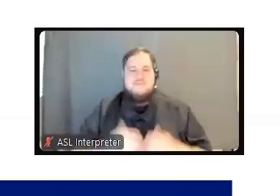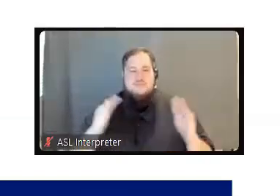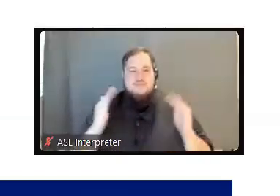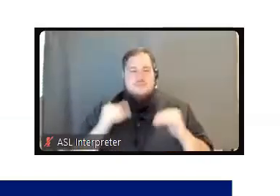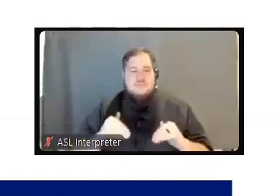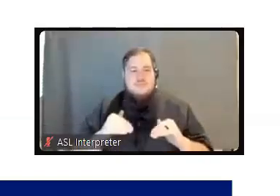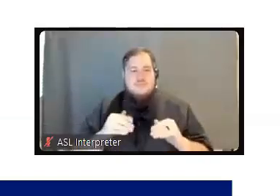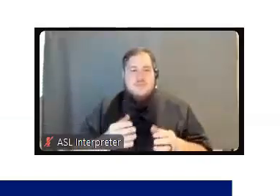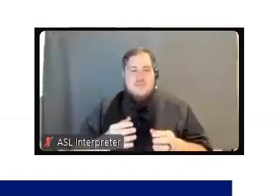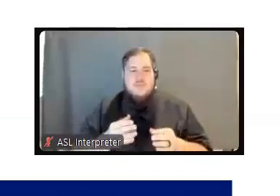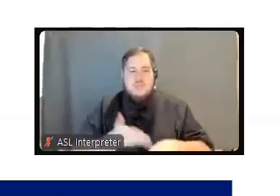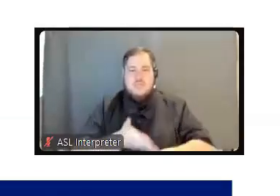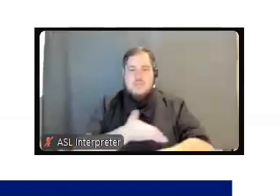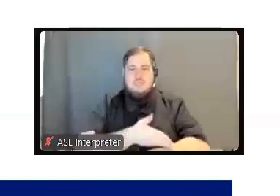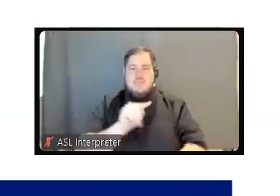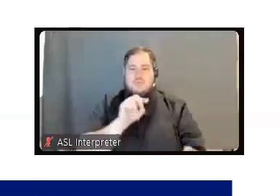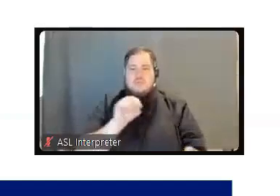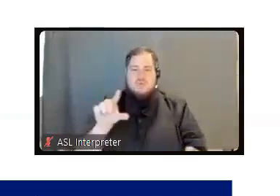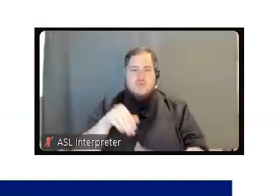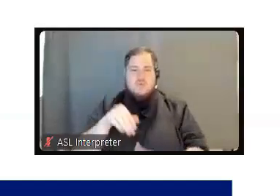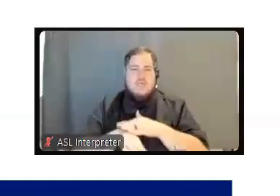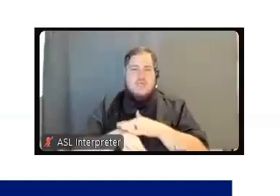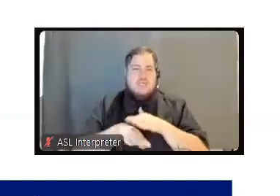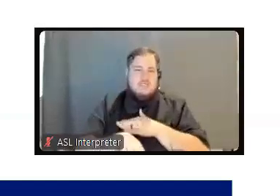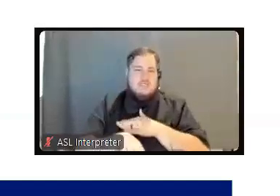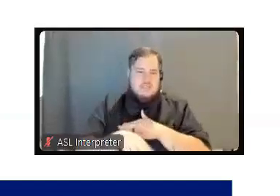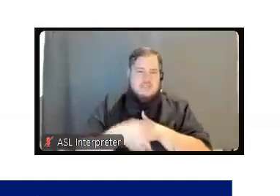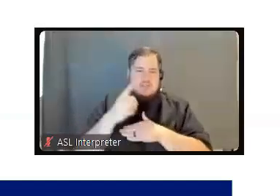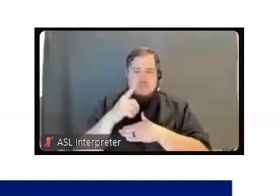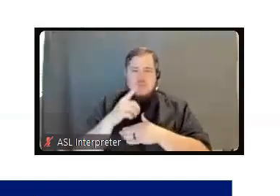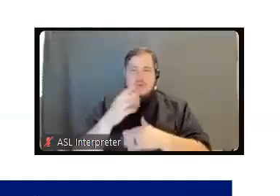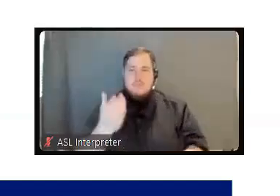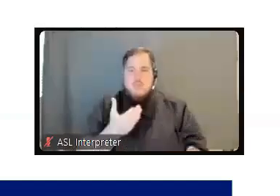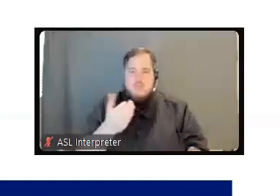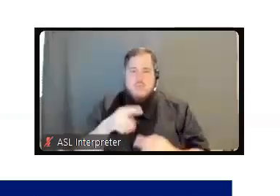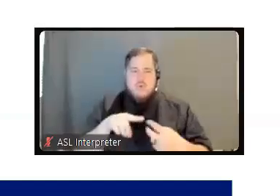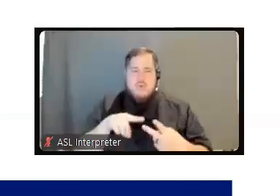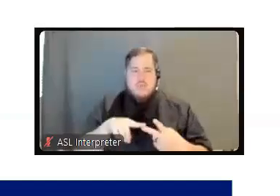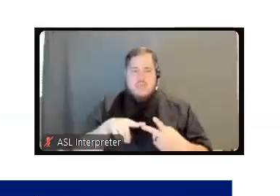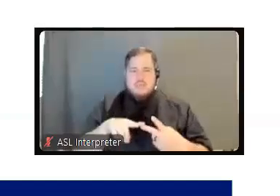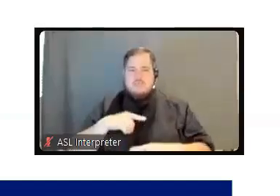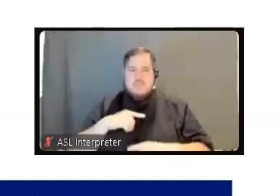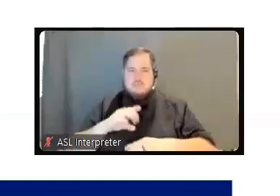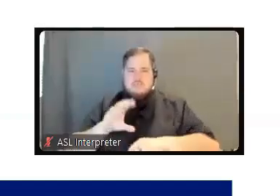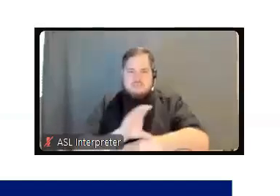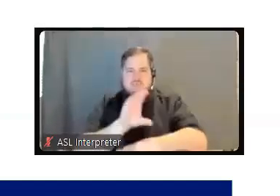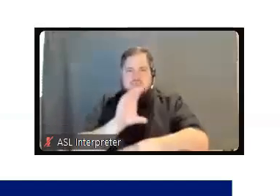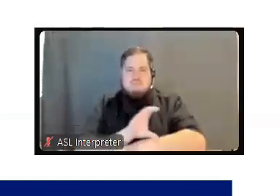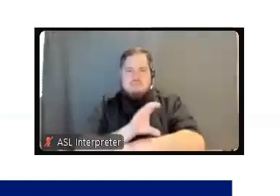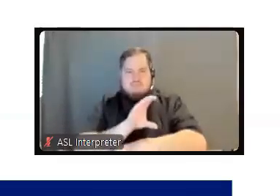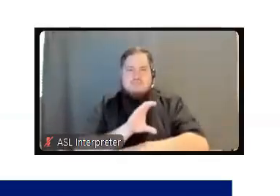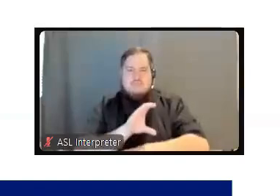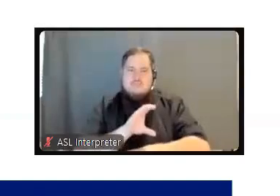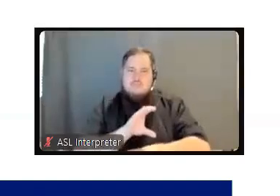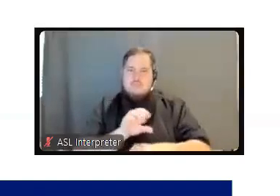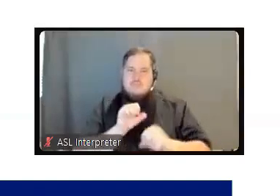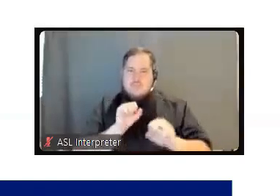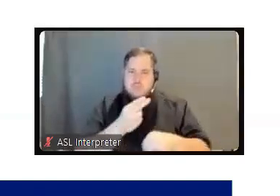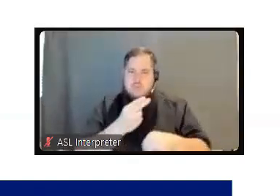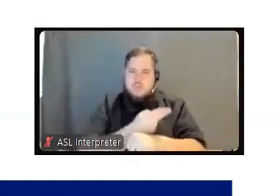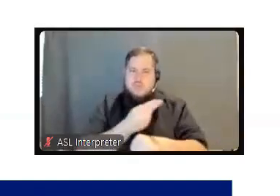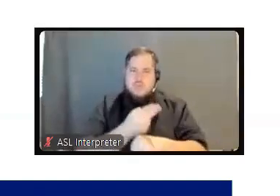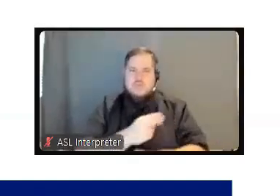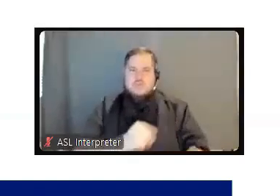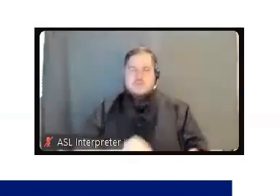access for to ensure that it's mobile and desktop compatible. The website is both mobile and desktop compatible, and the